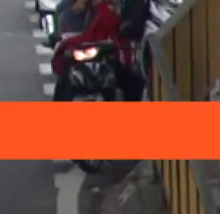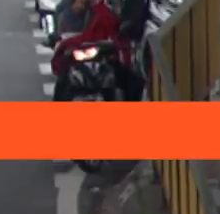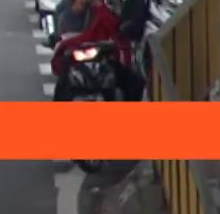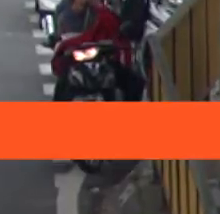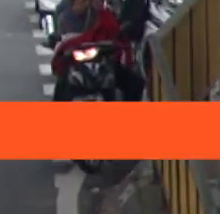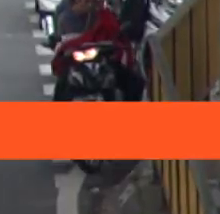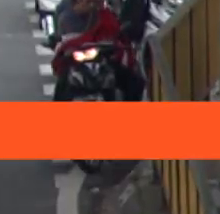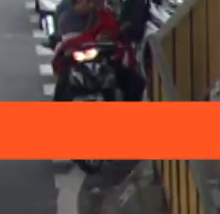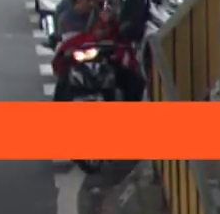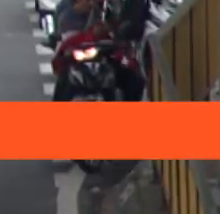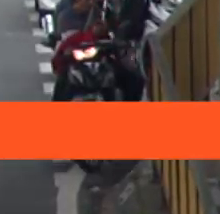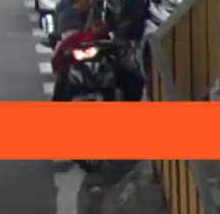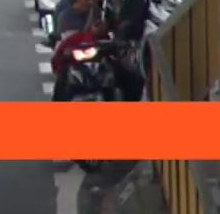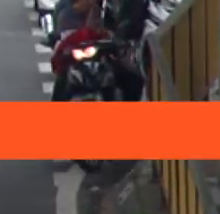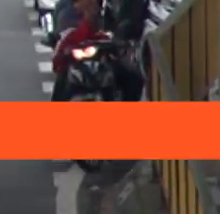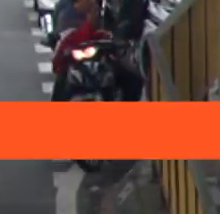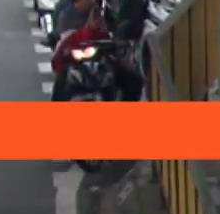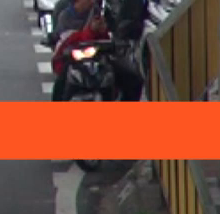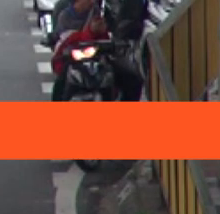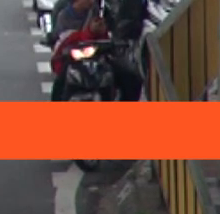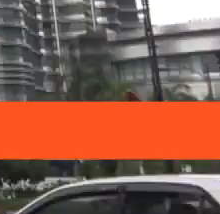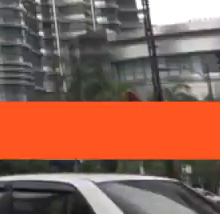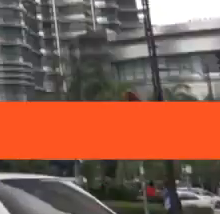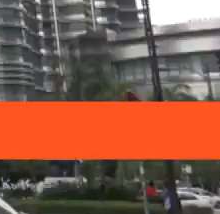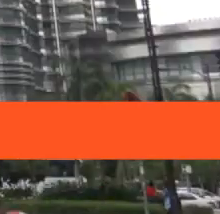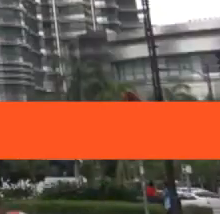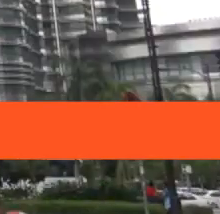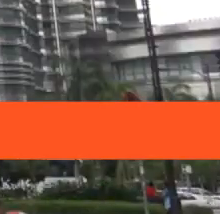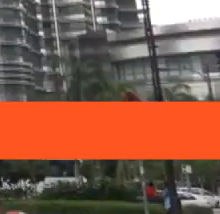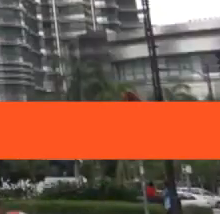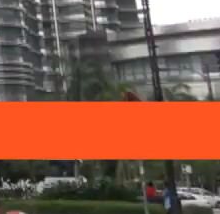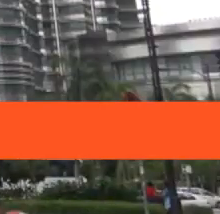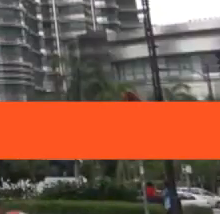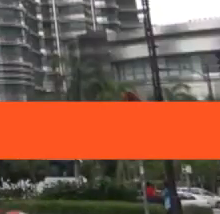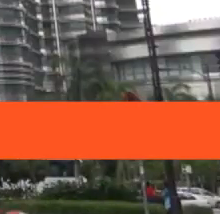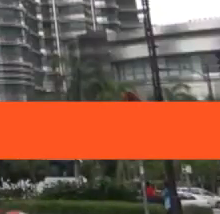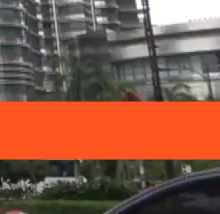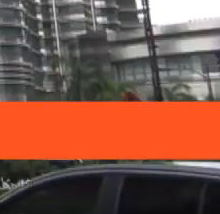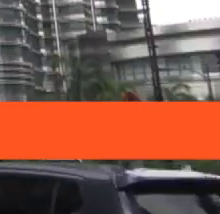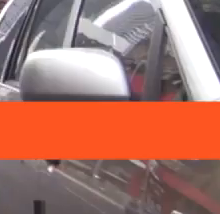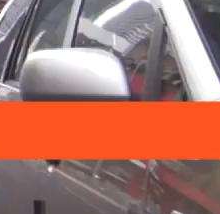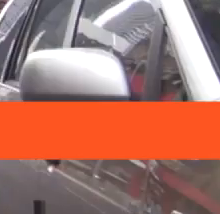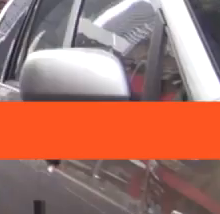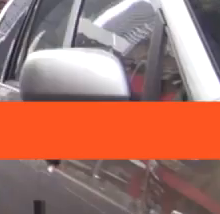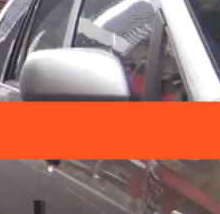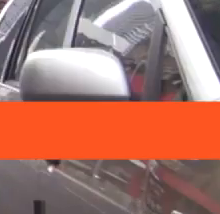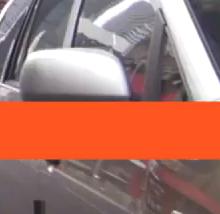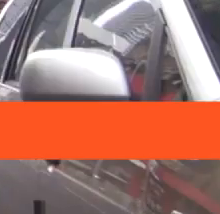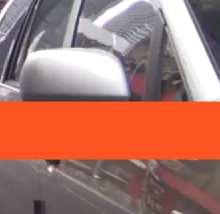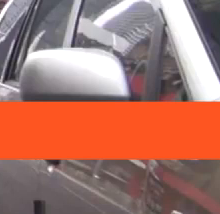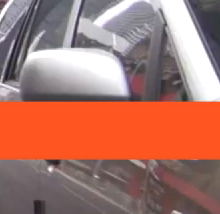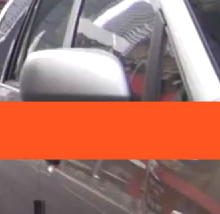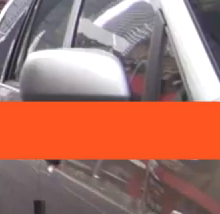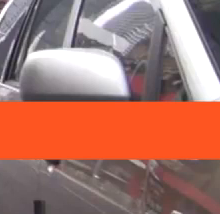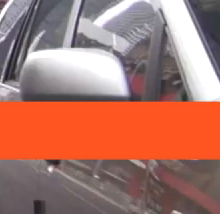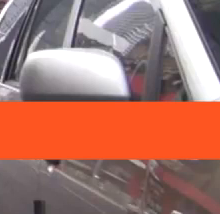unemployment to reach 5.5% by the end of 2020. The incentives include a 1 billion ringgit tourism financing scheme to